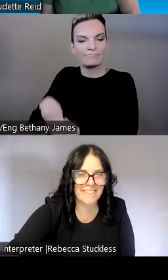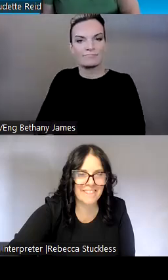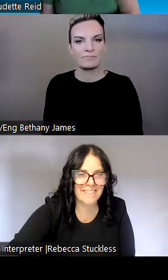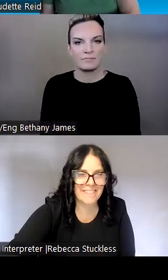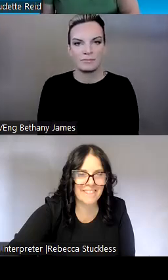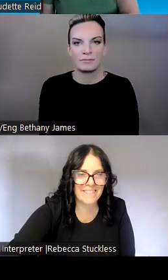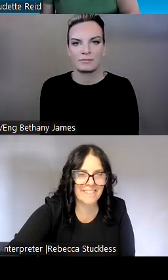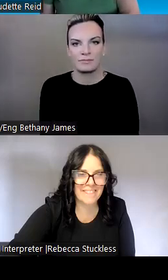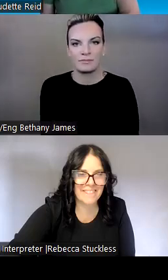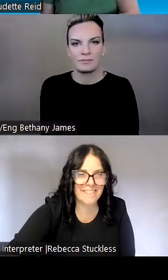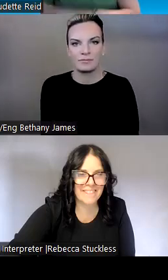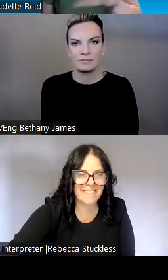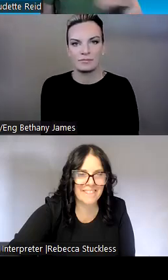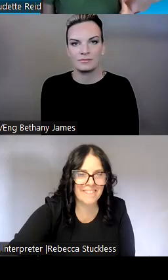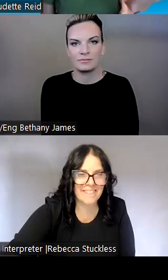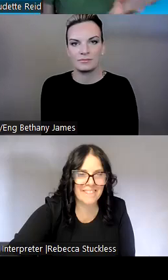different